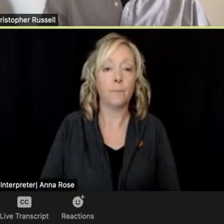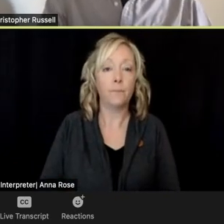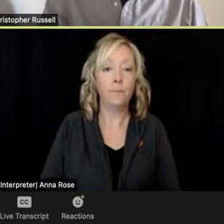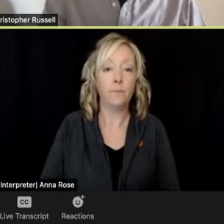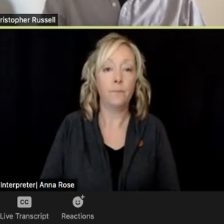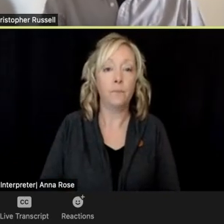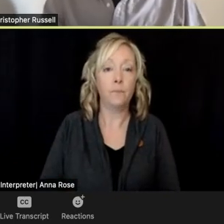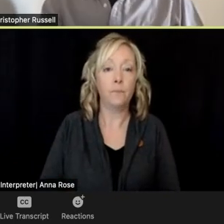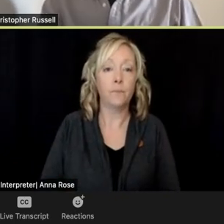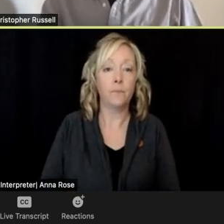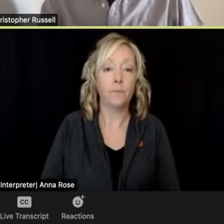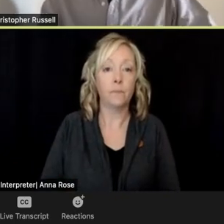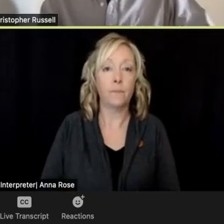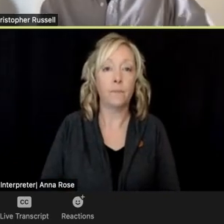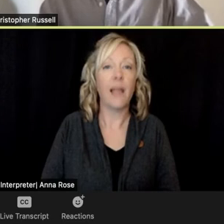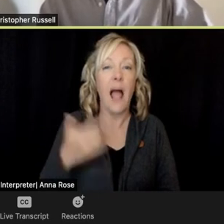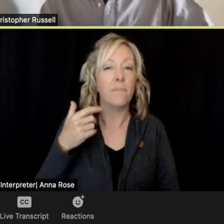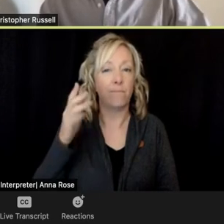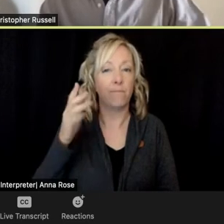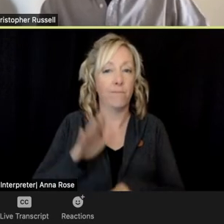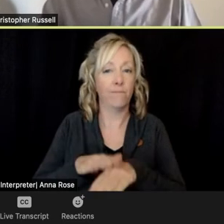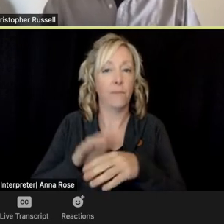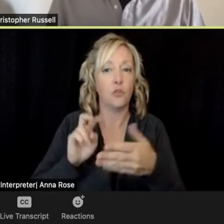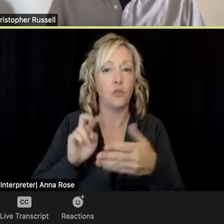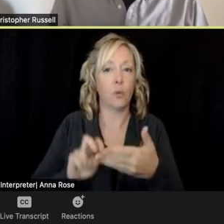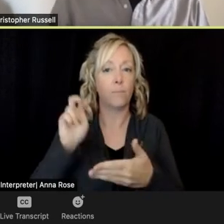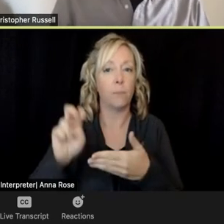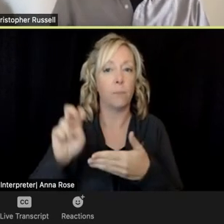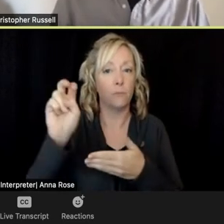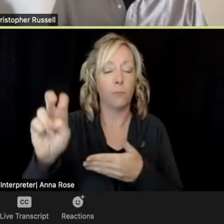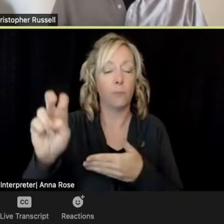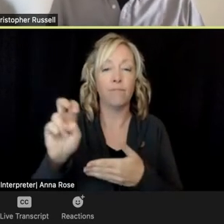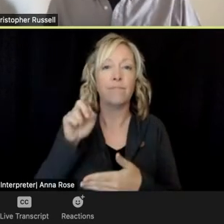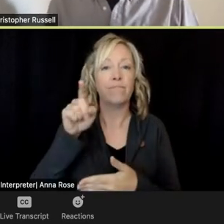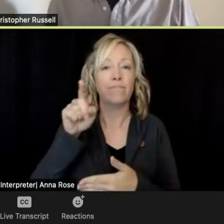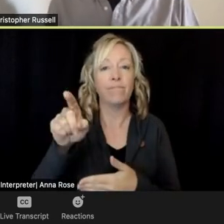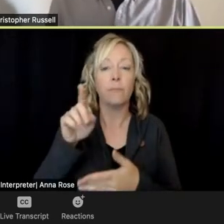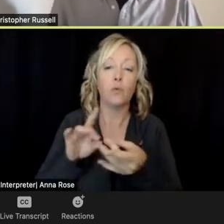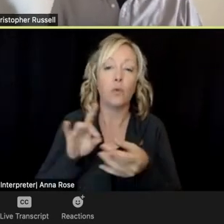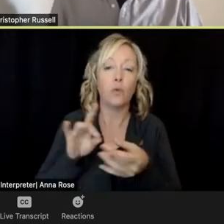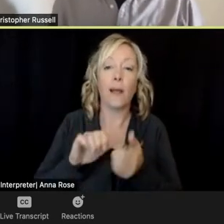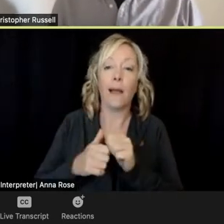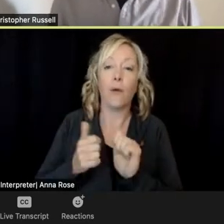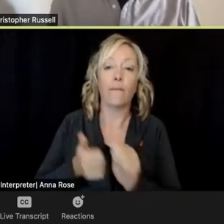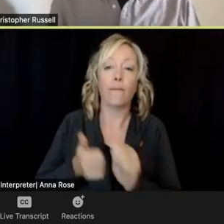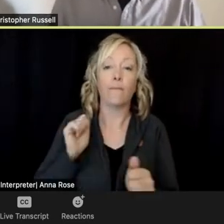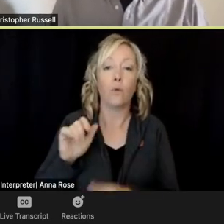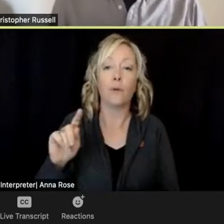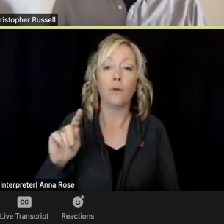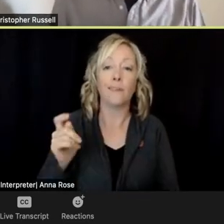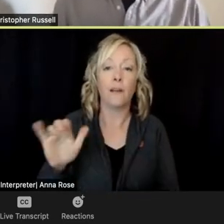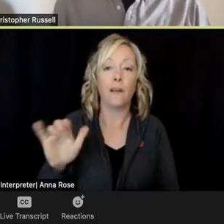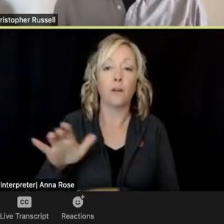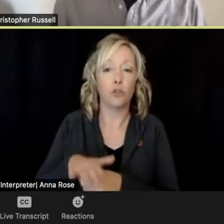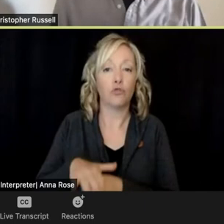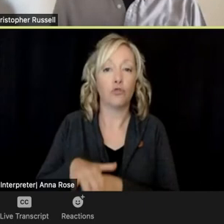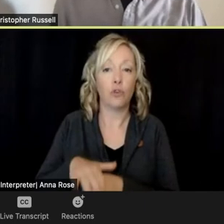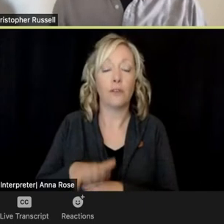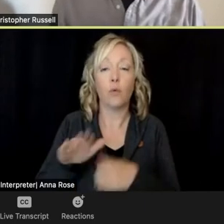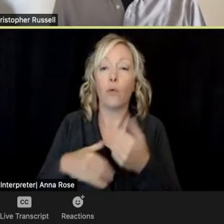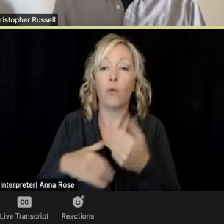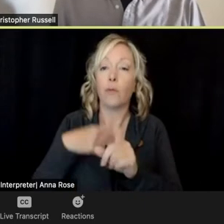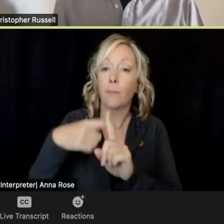I'm going to kind of like skip through this a little bit. It's just more about, protective factors against toxic stress. These are all of the good things that we want to be thinking